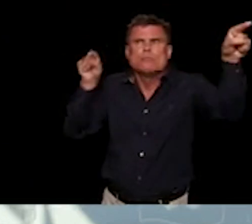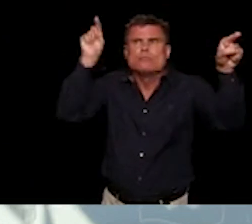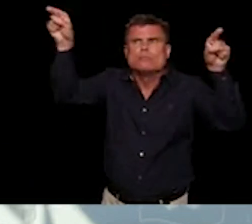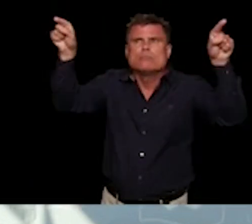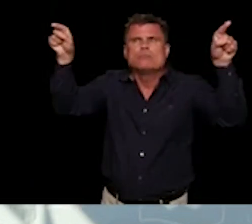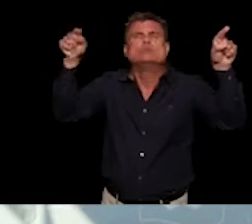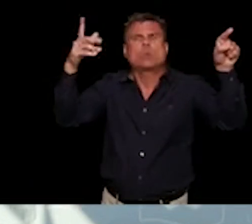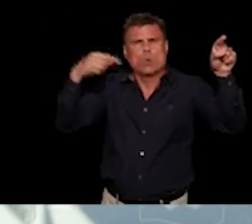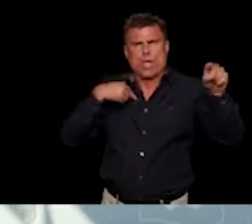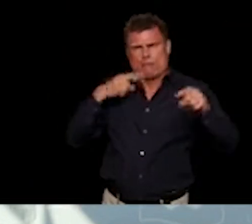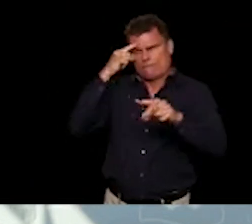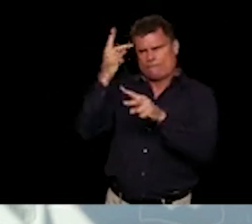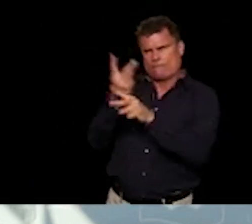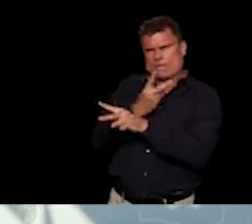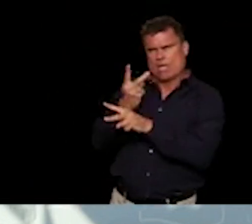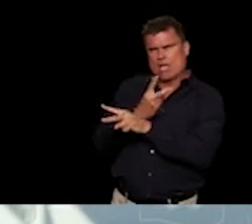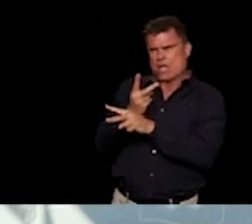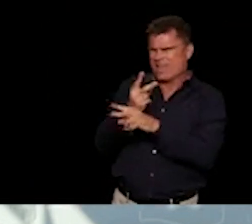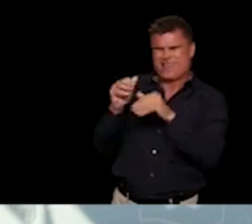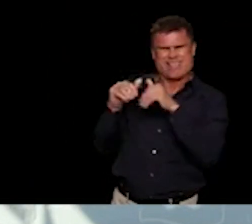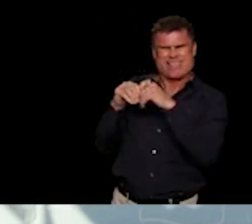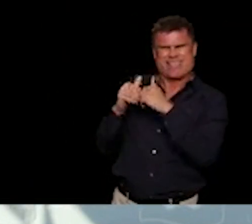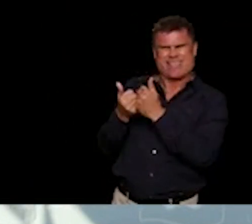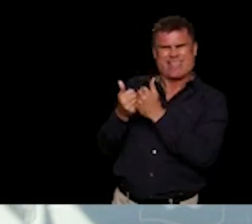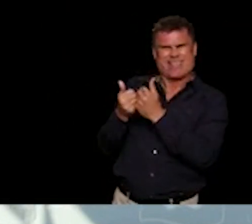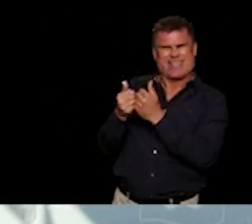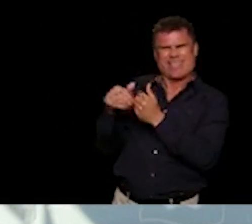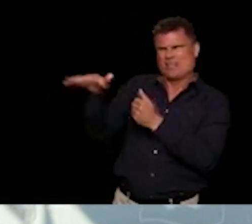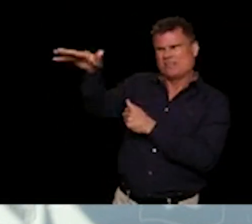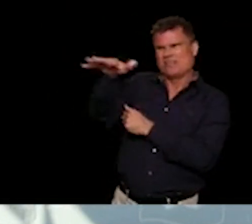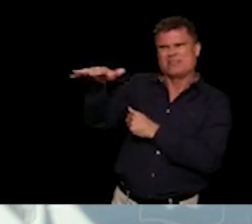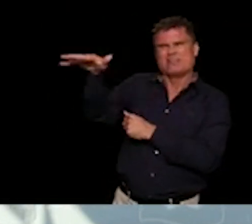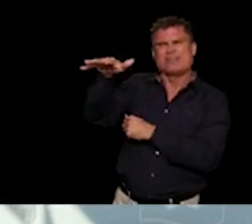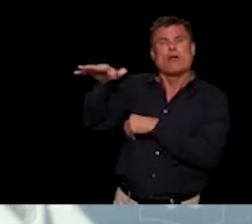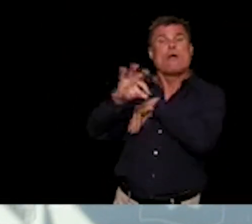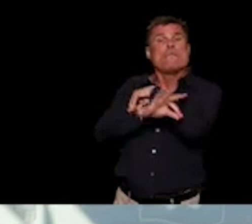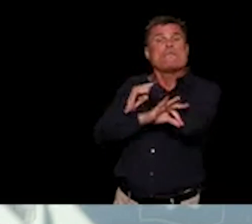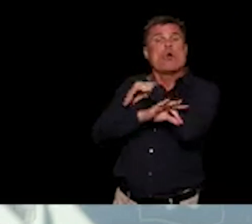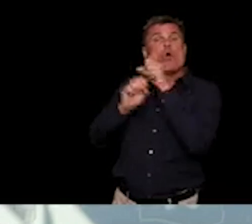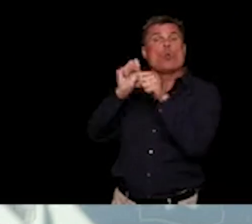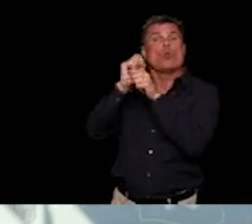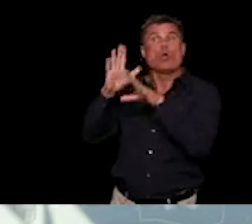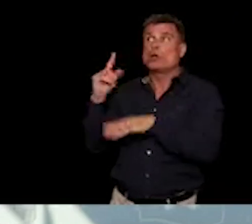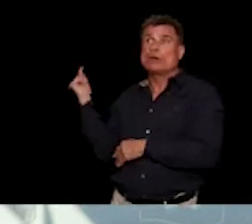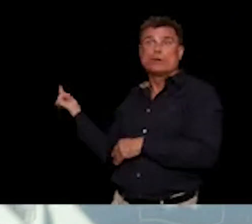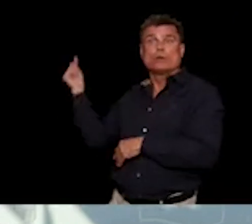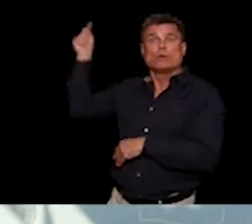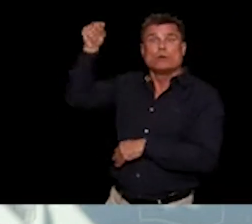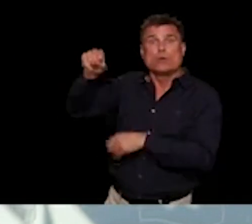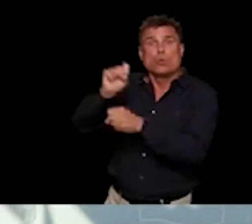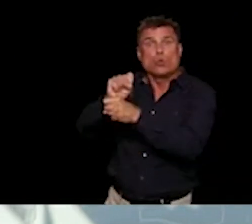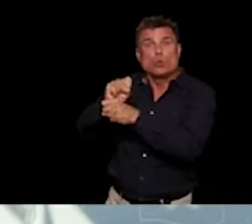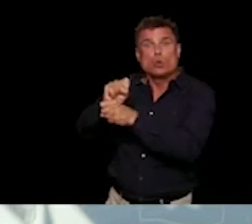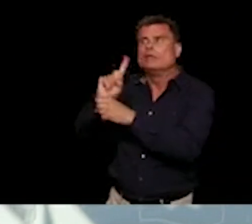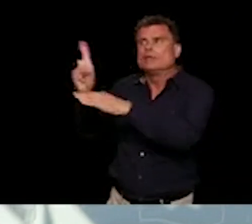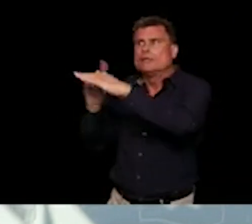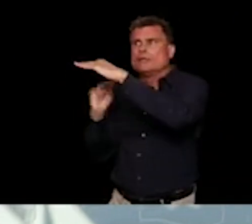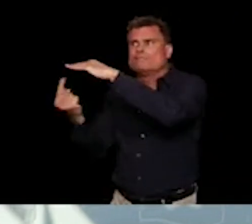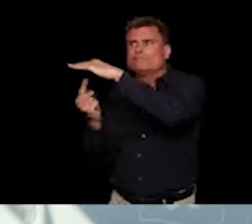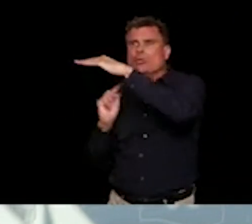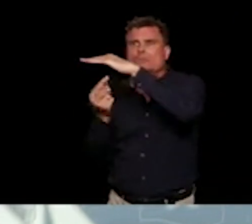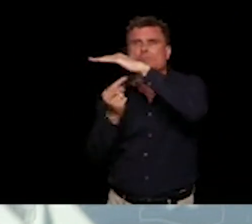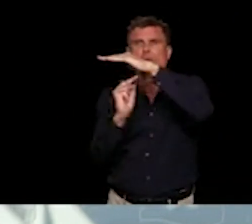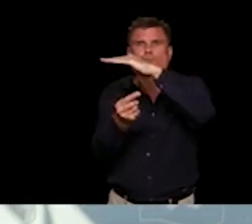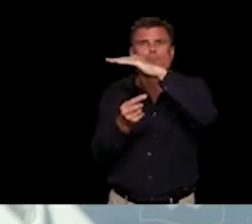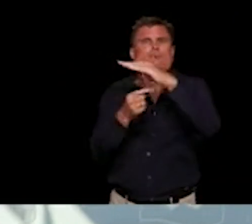Patricia Daly led this effort to keep temporary foreign workers in quarantine, and that had very positive effects. So we're going to continue